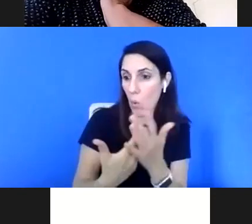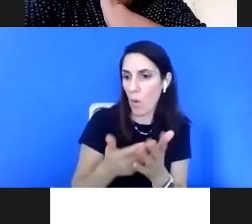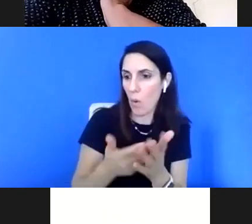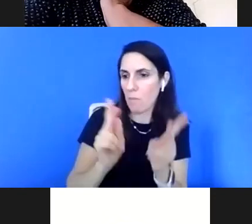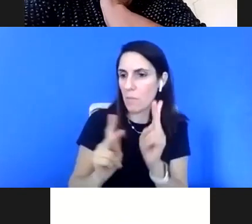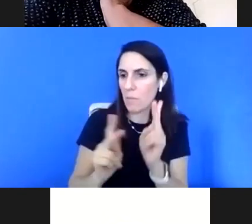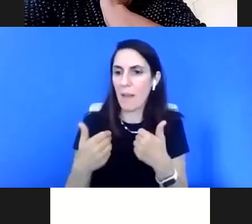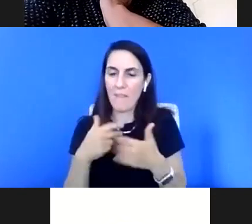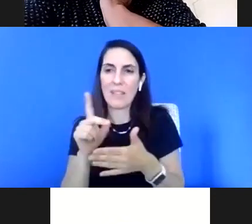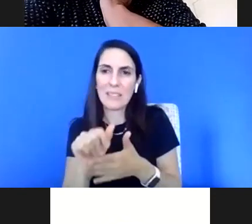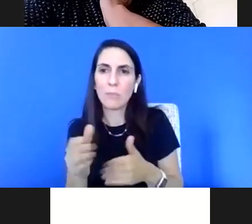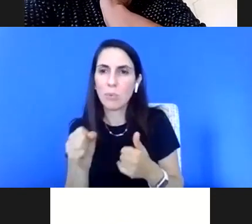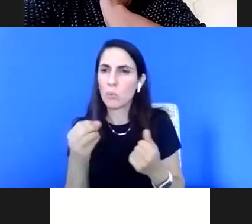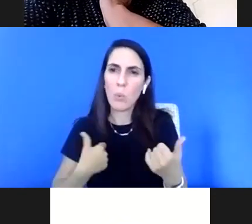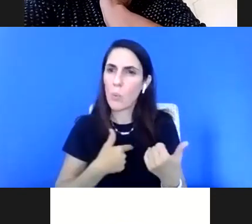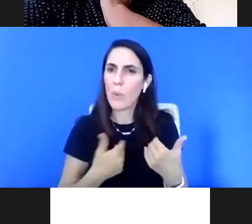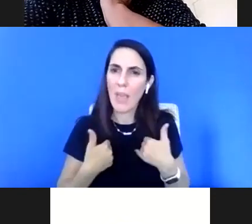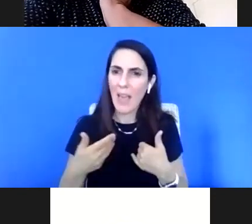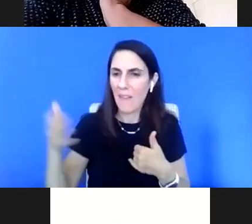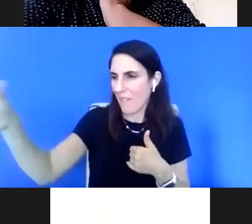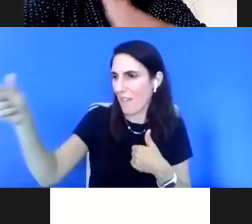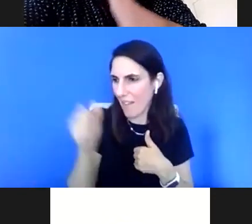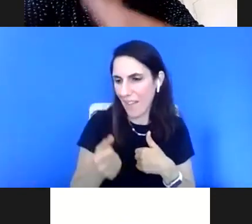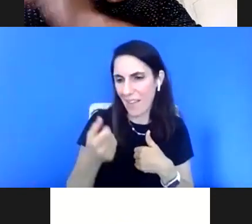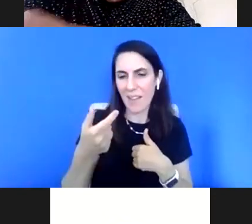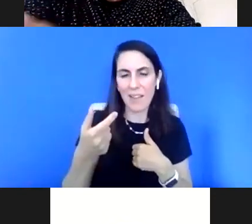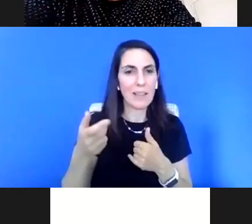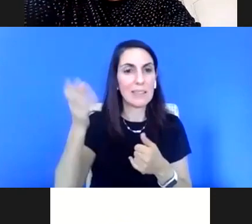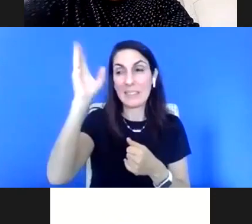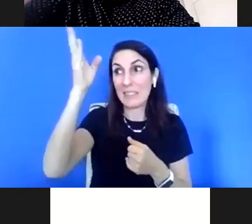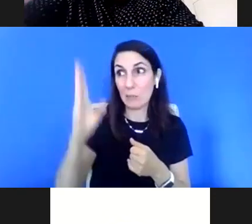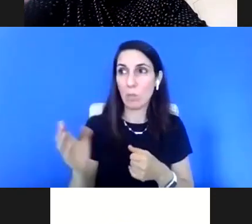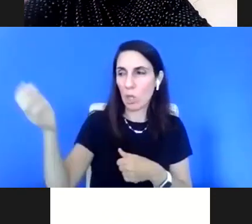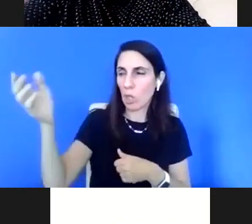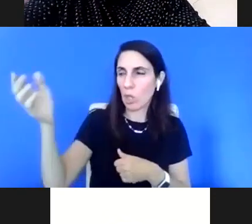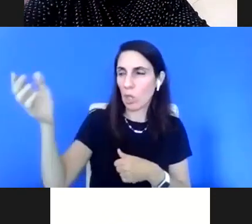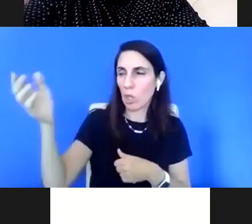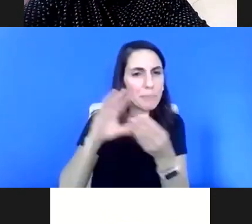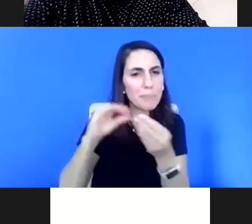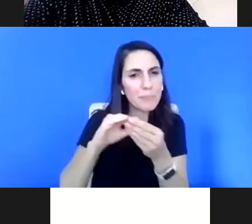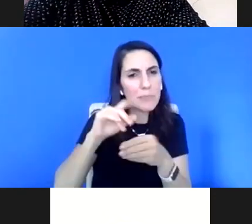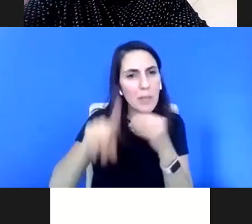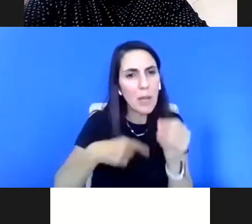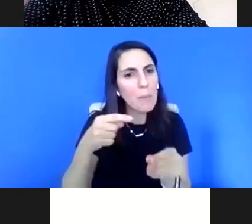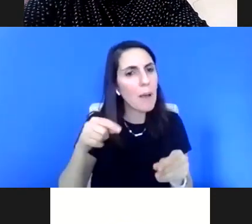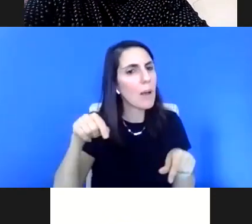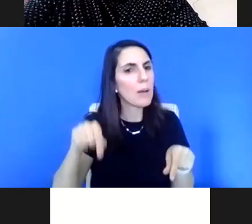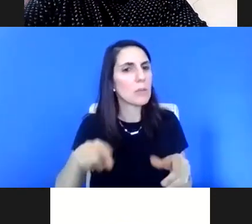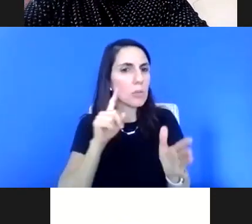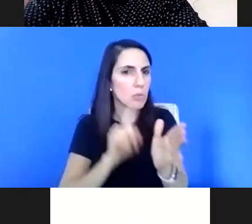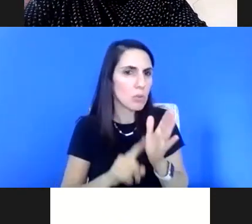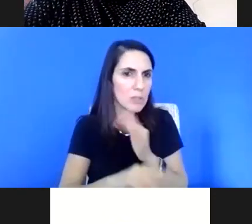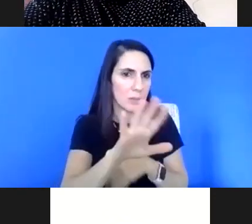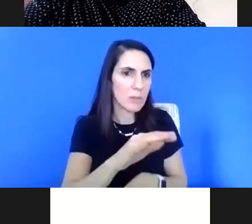So we have a guest speaker today who's going to be talking about the research. His name is Carl Cooper, and Rachel